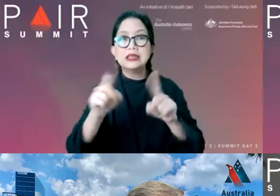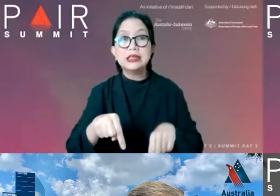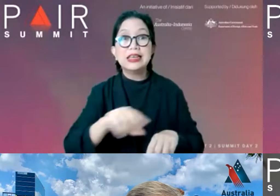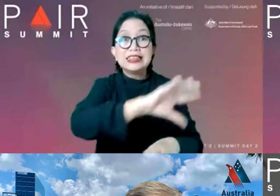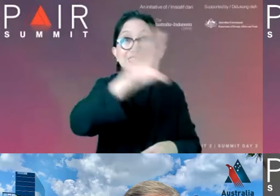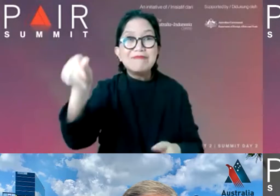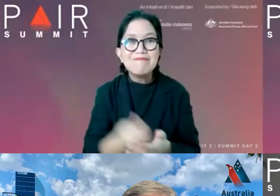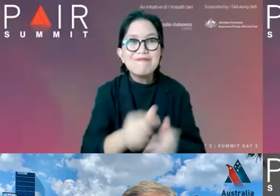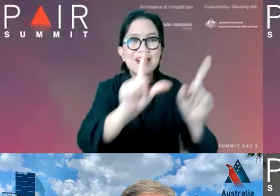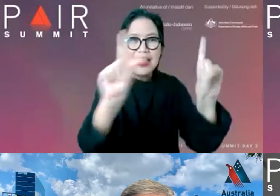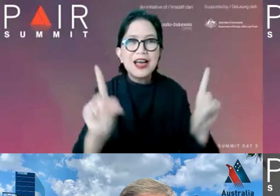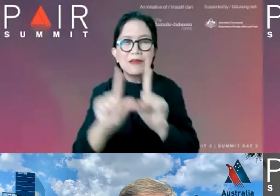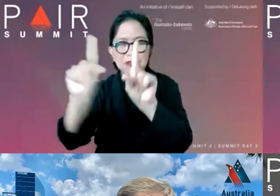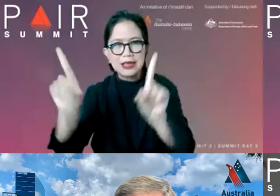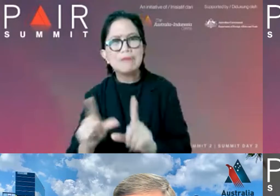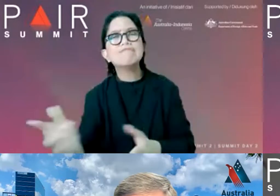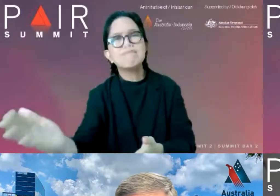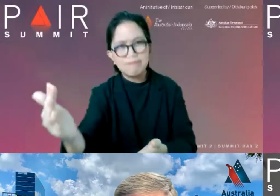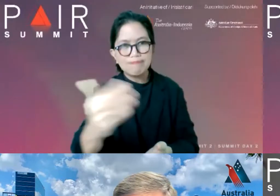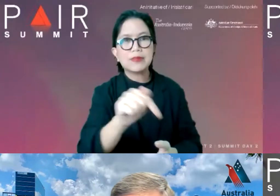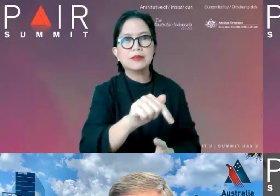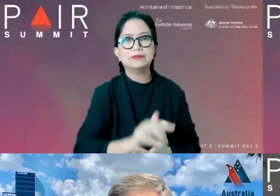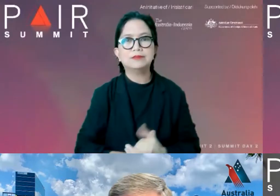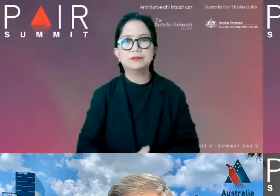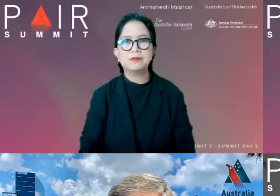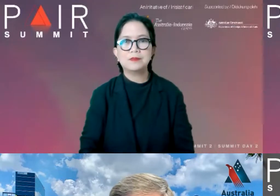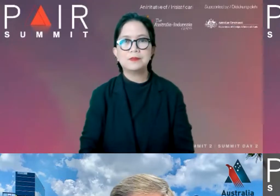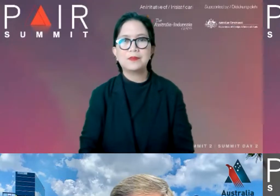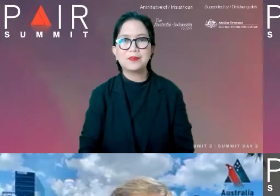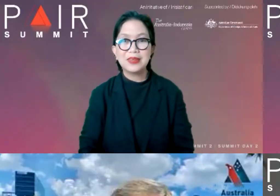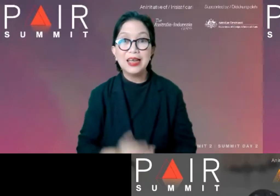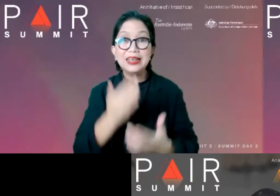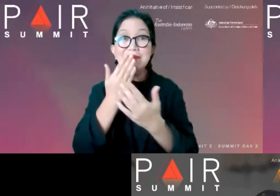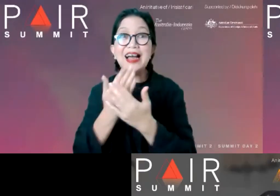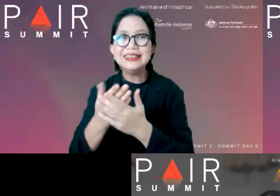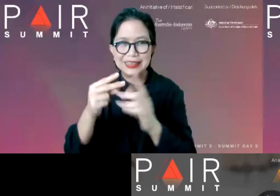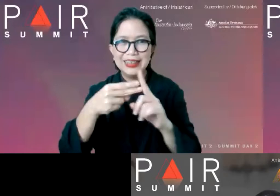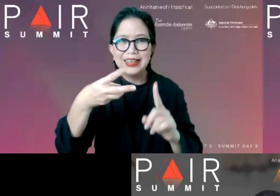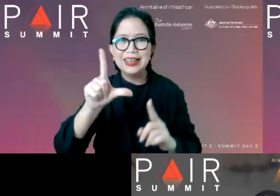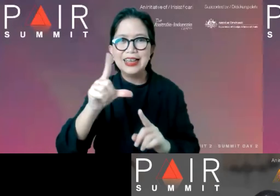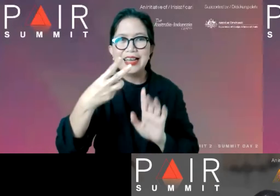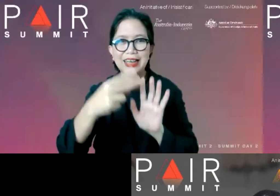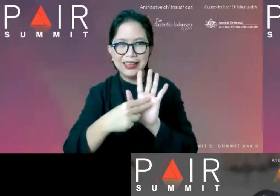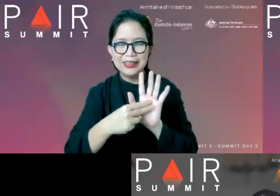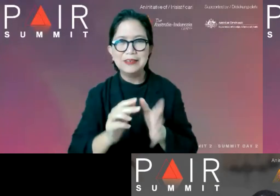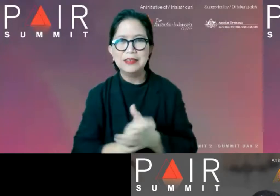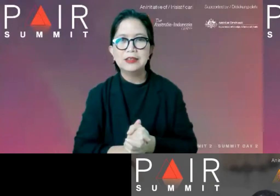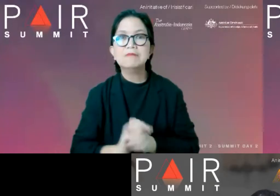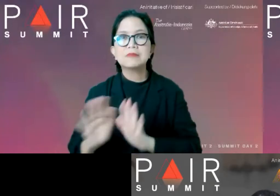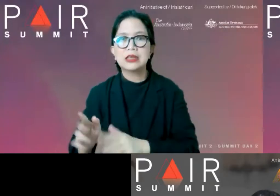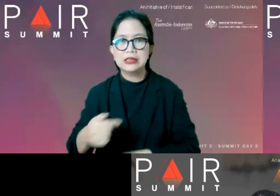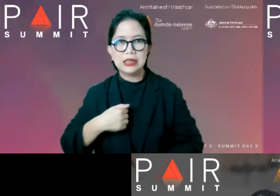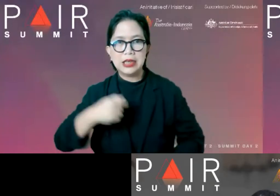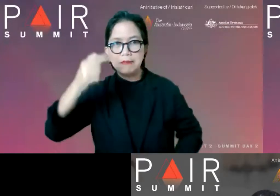Thanks, Jeff. Petra? Thanks, Helen. I think there's 2 points that I'd like to touch upon. Is one,